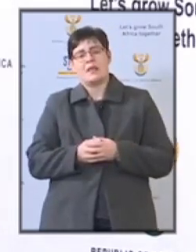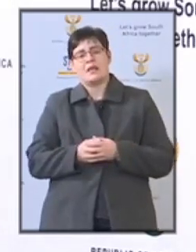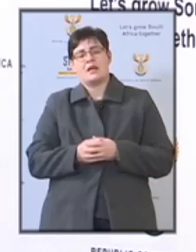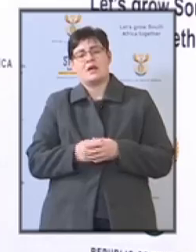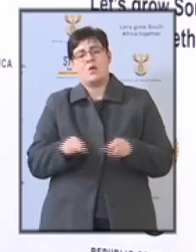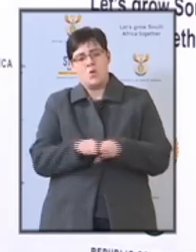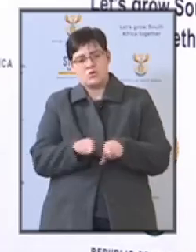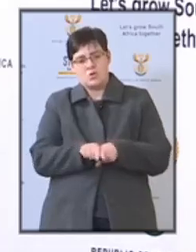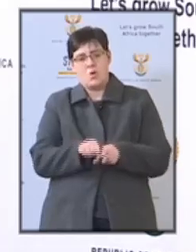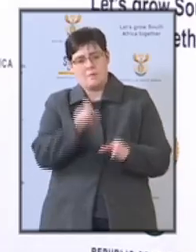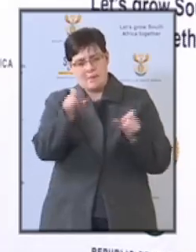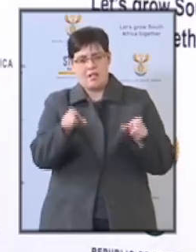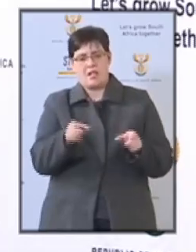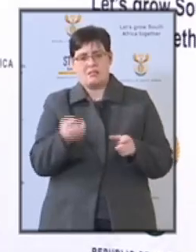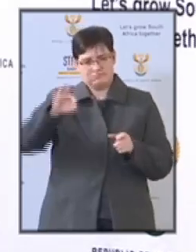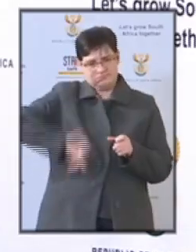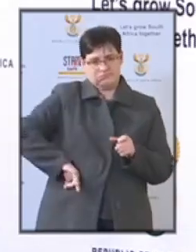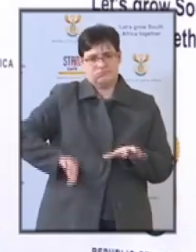and also the livelihoods.